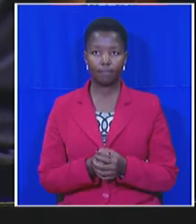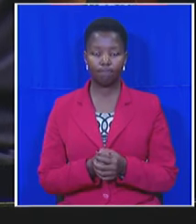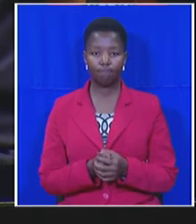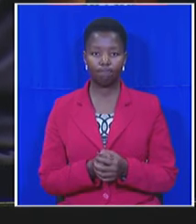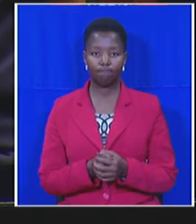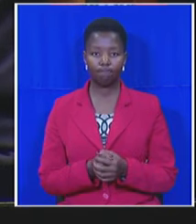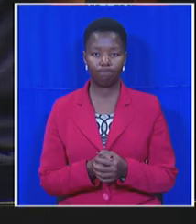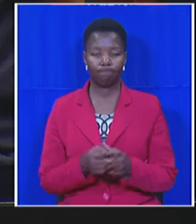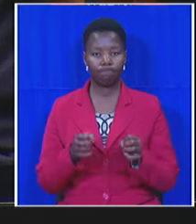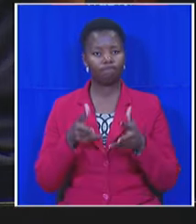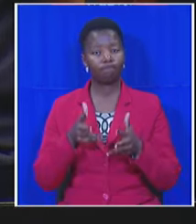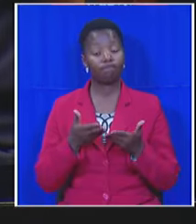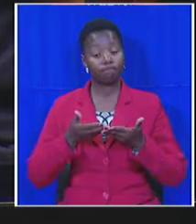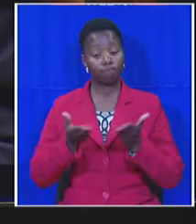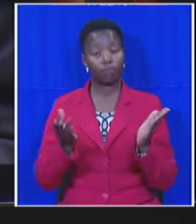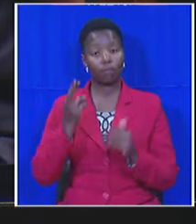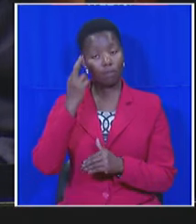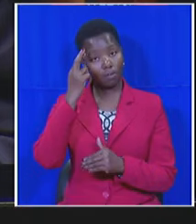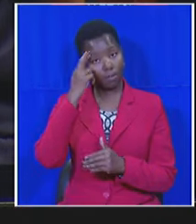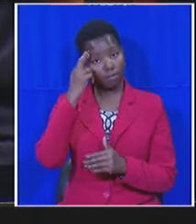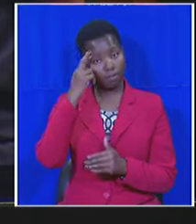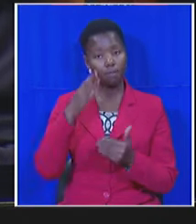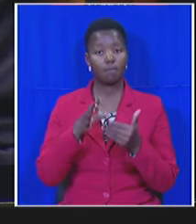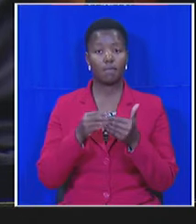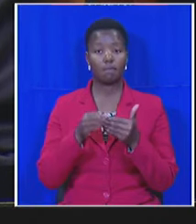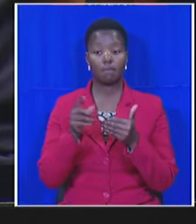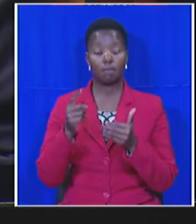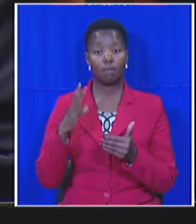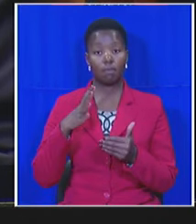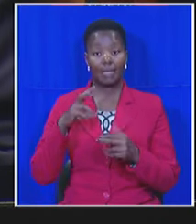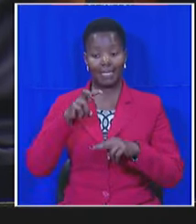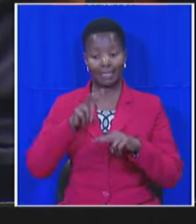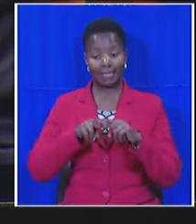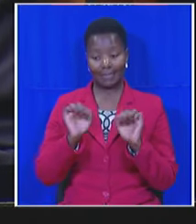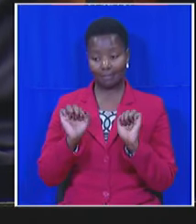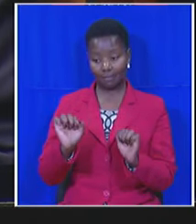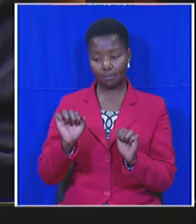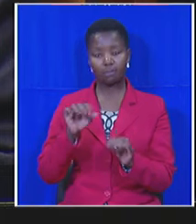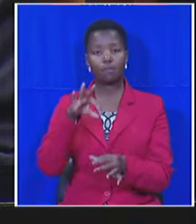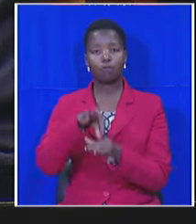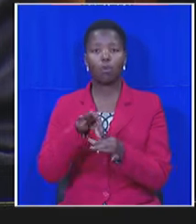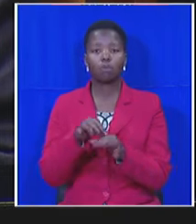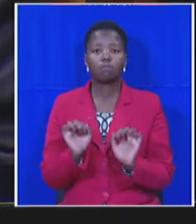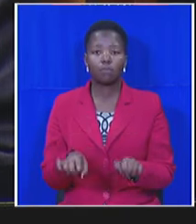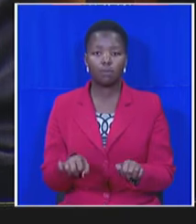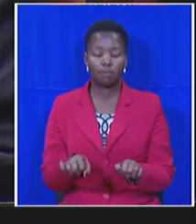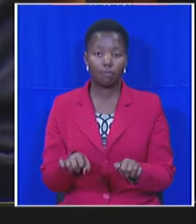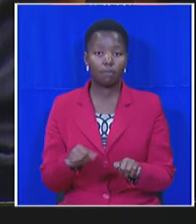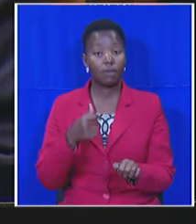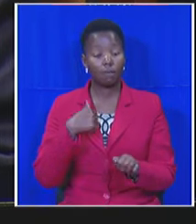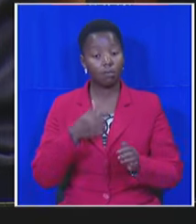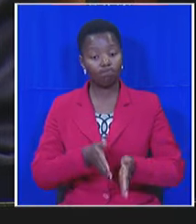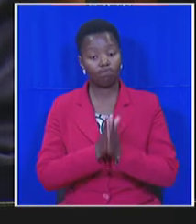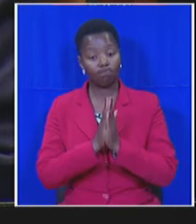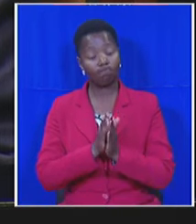I would like to remind members that they may only vote from their allocated seats. When requested to do